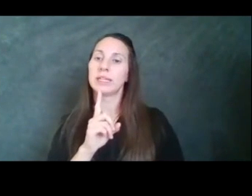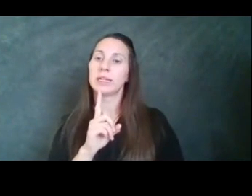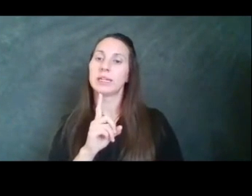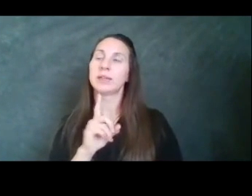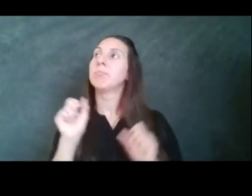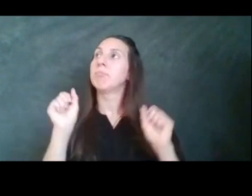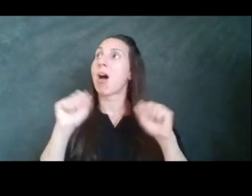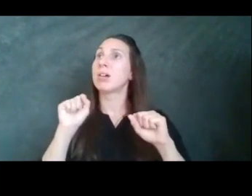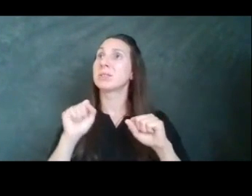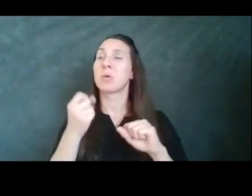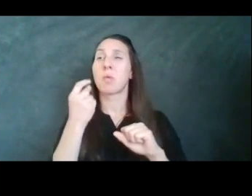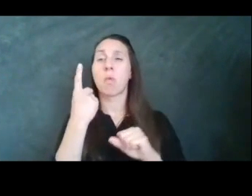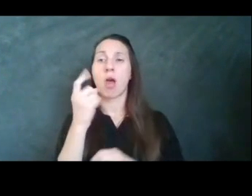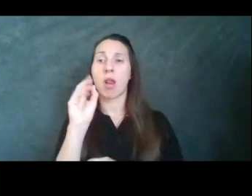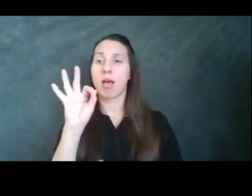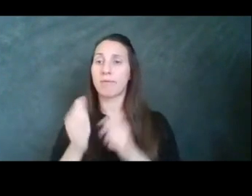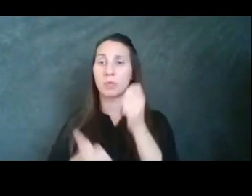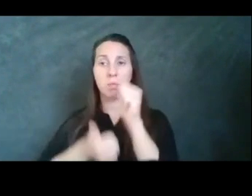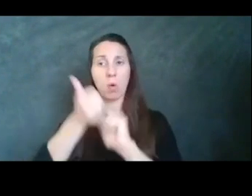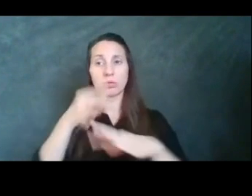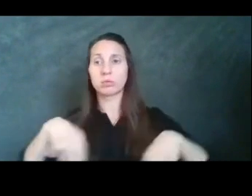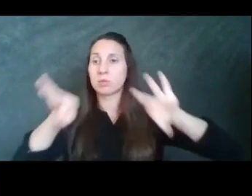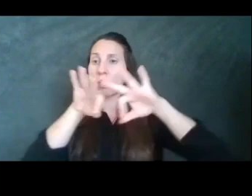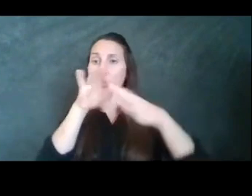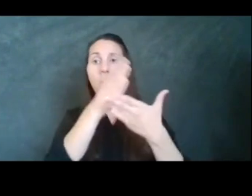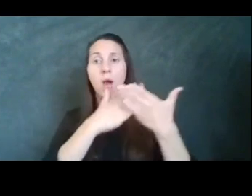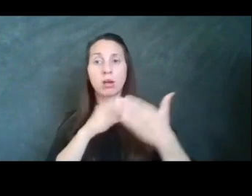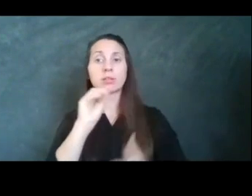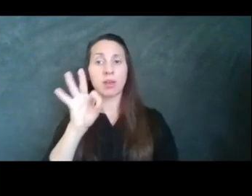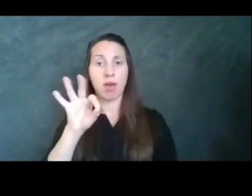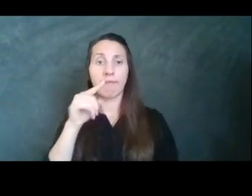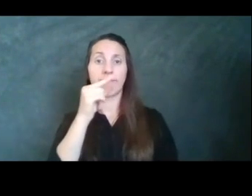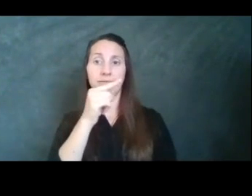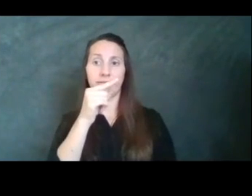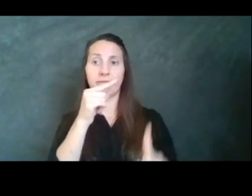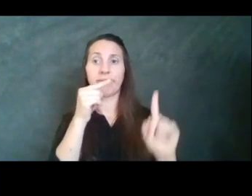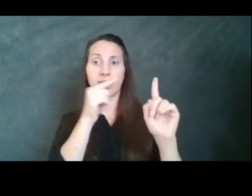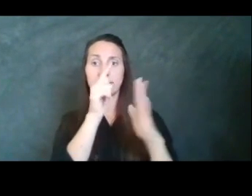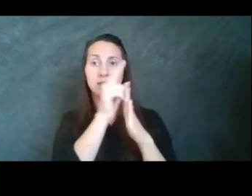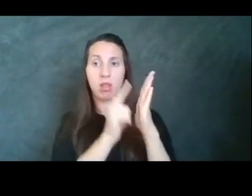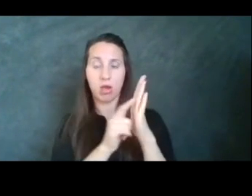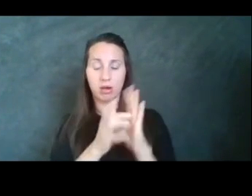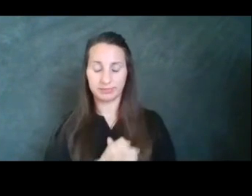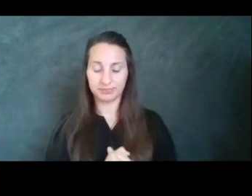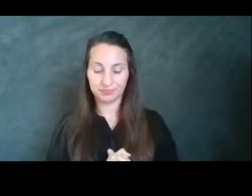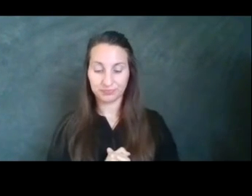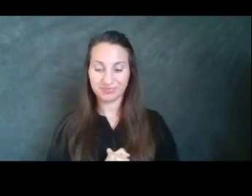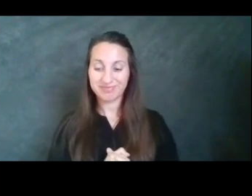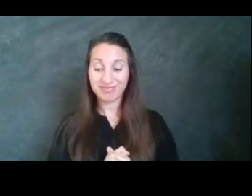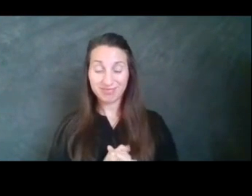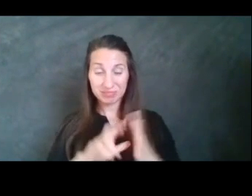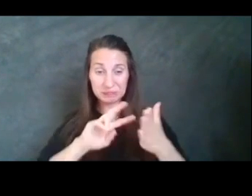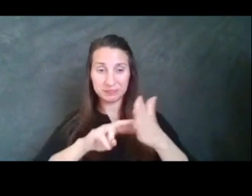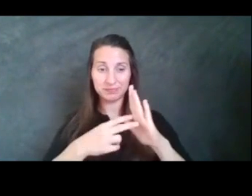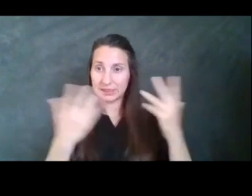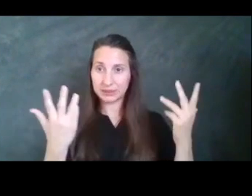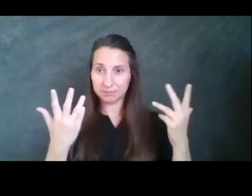possibly one of the most important sections of this law. And it basically provides